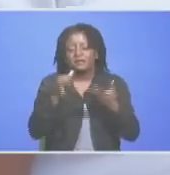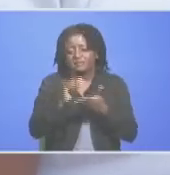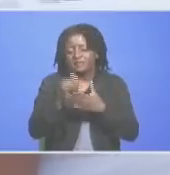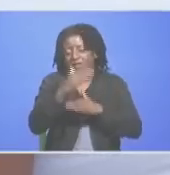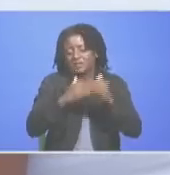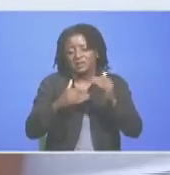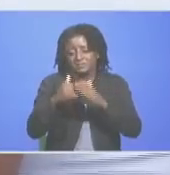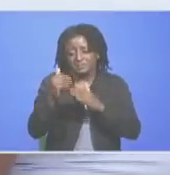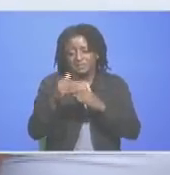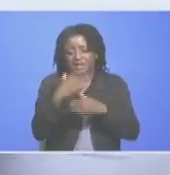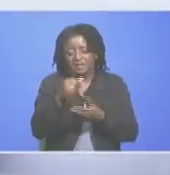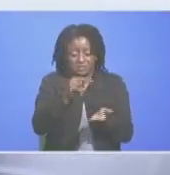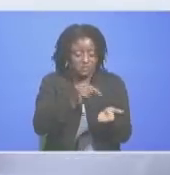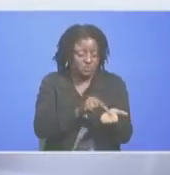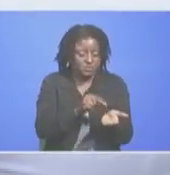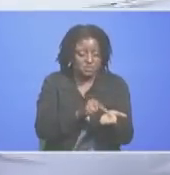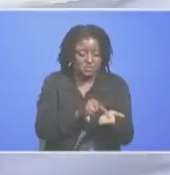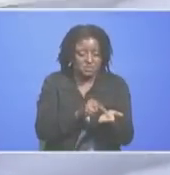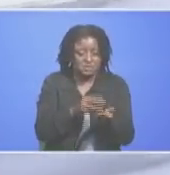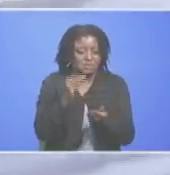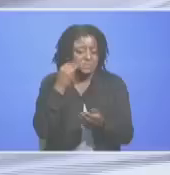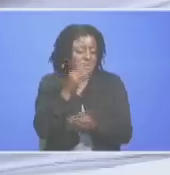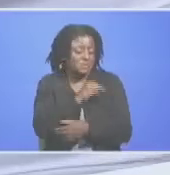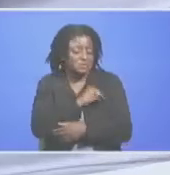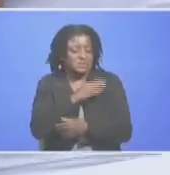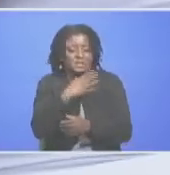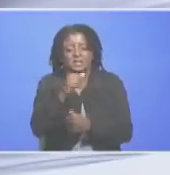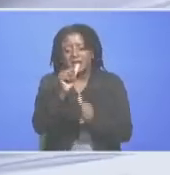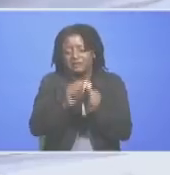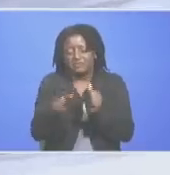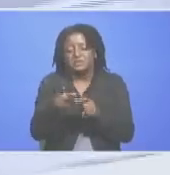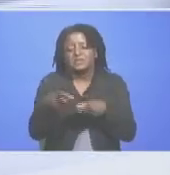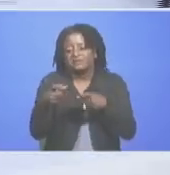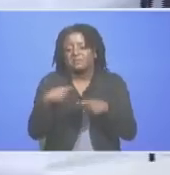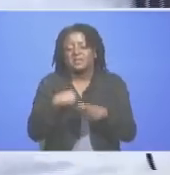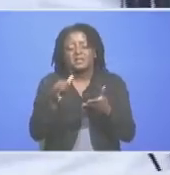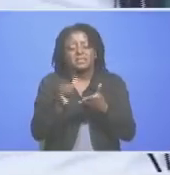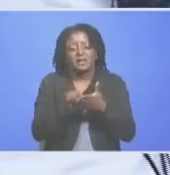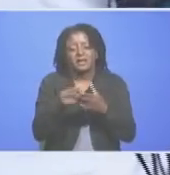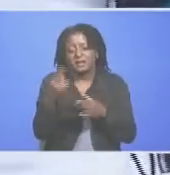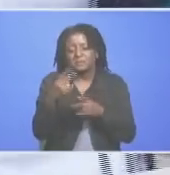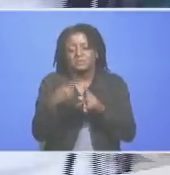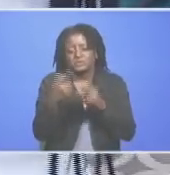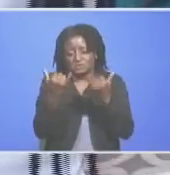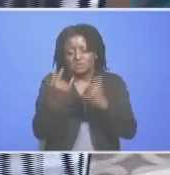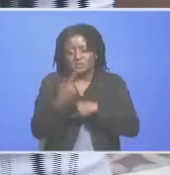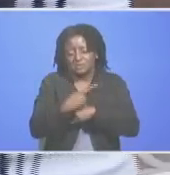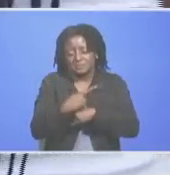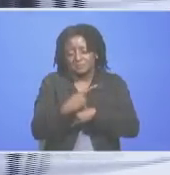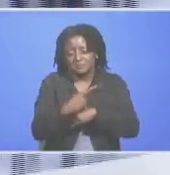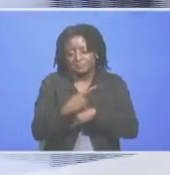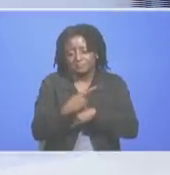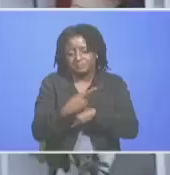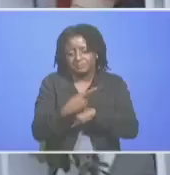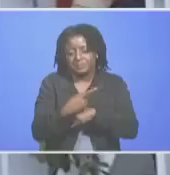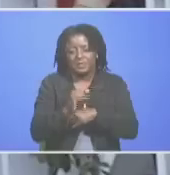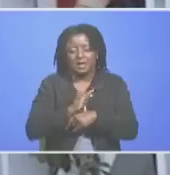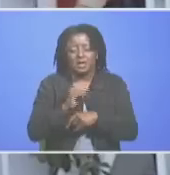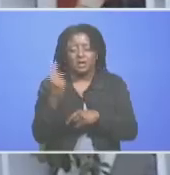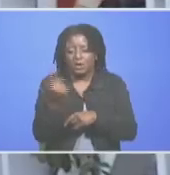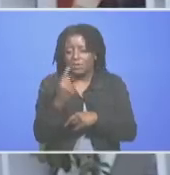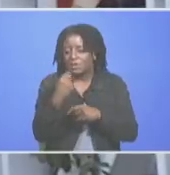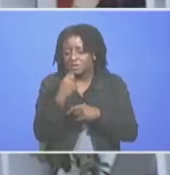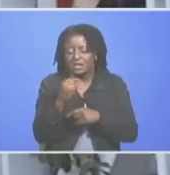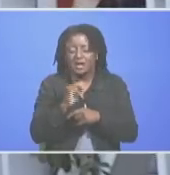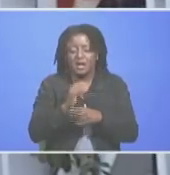and the nurses, Miss Moxie, and everybody has given me that up until this day. And like I always keep saying, you know,